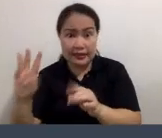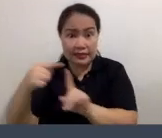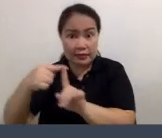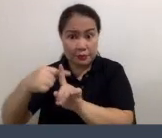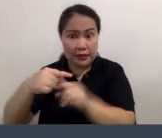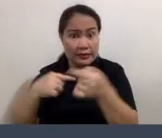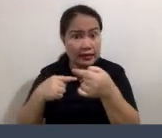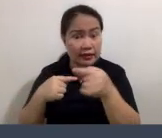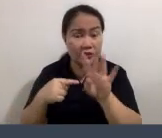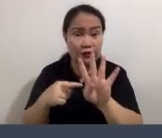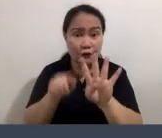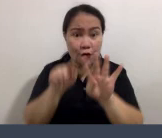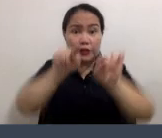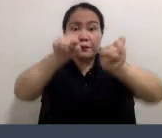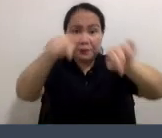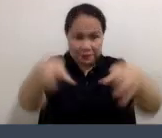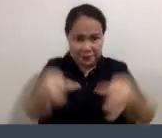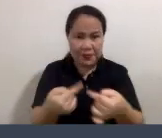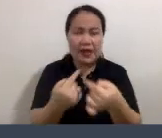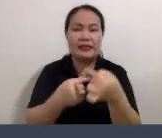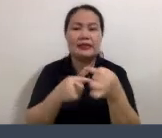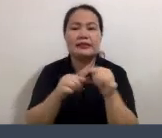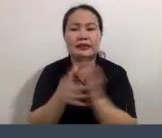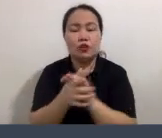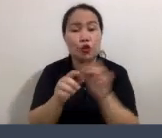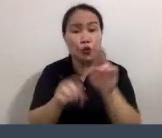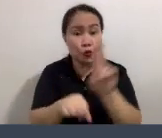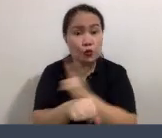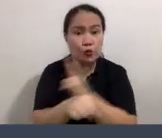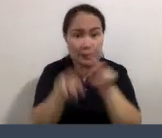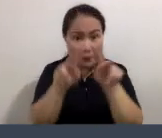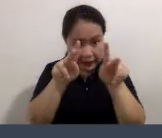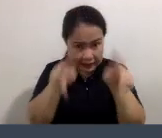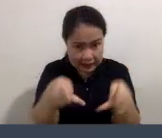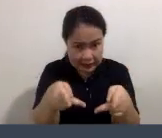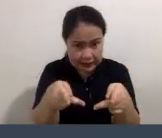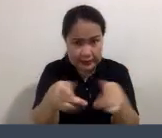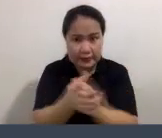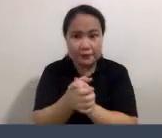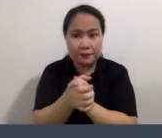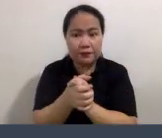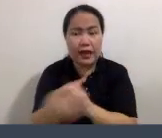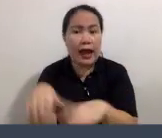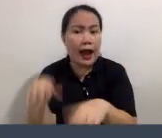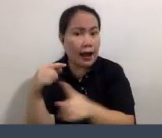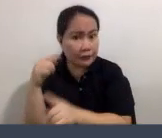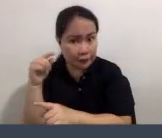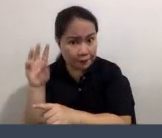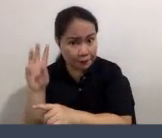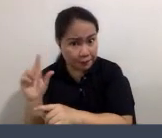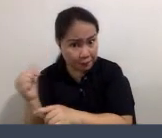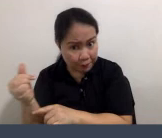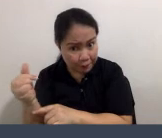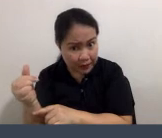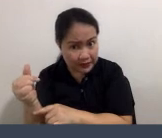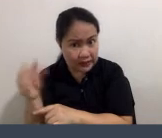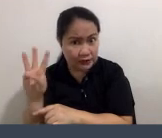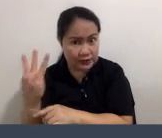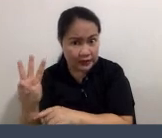plus negative 4, it must be enclosed by a parenthesis. So, meron tayong isang positive at